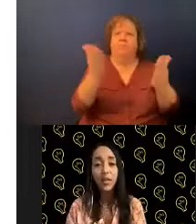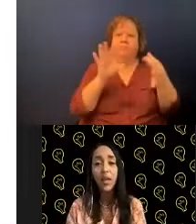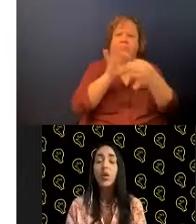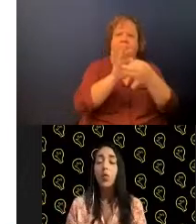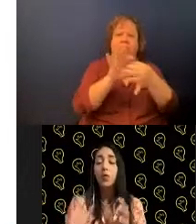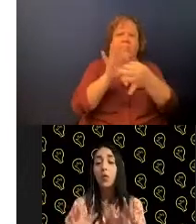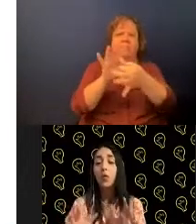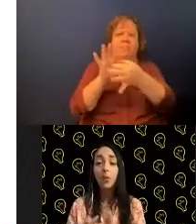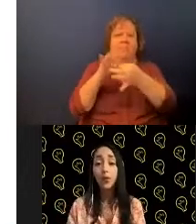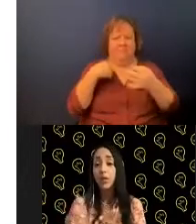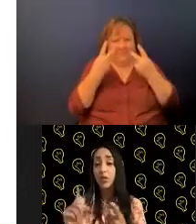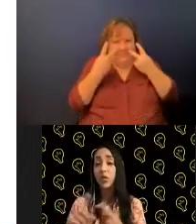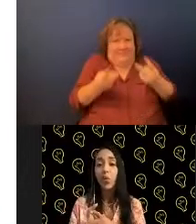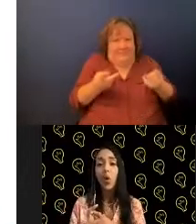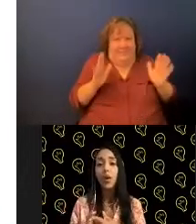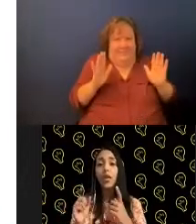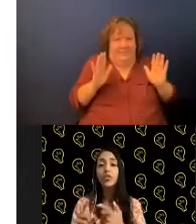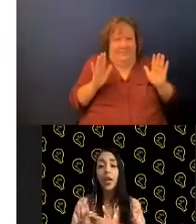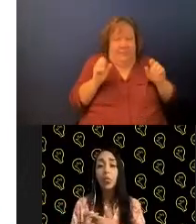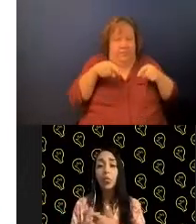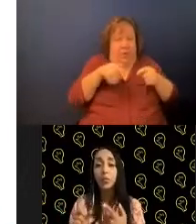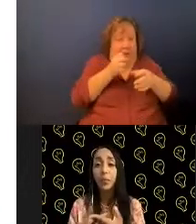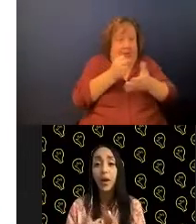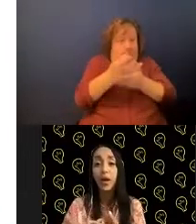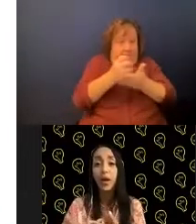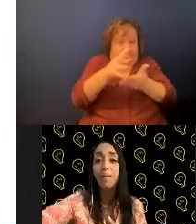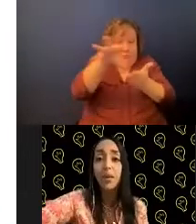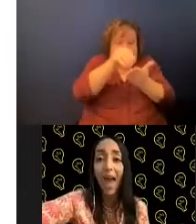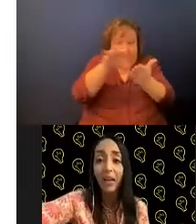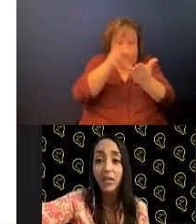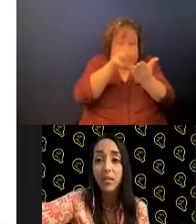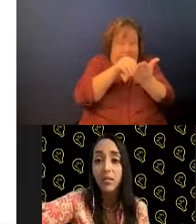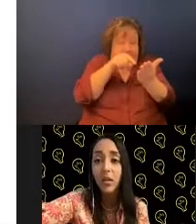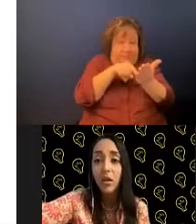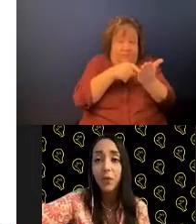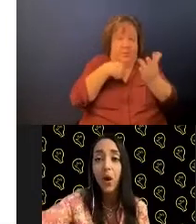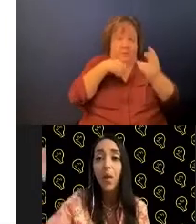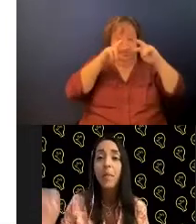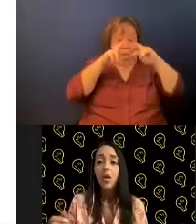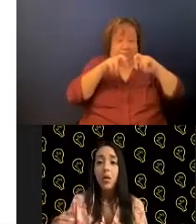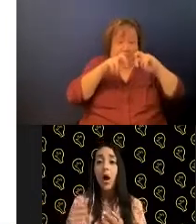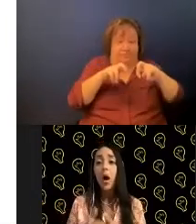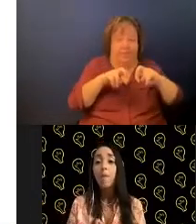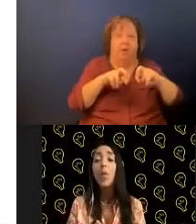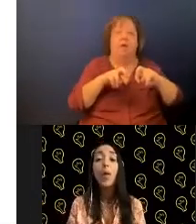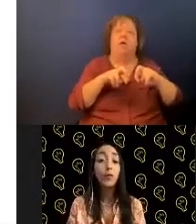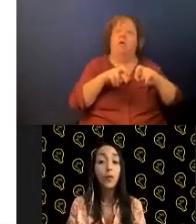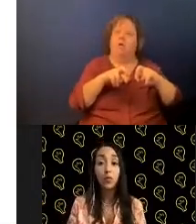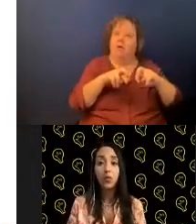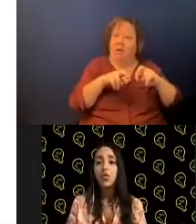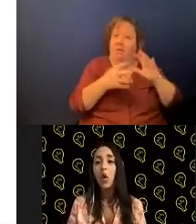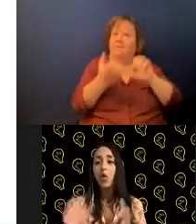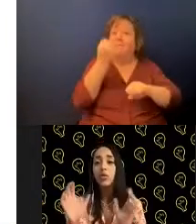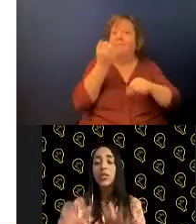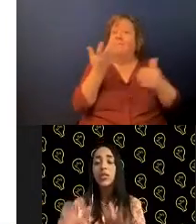analyzing it, we found a couple of things. Number 1, internet was primarily being accessed from mobile